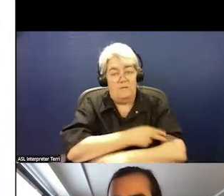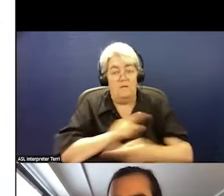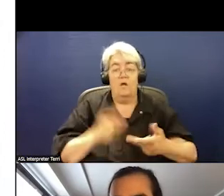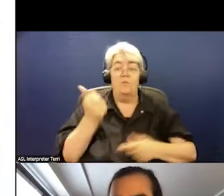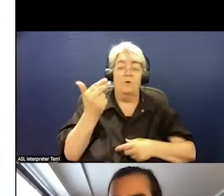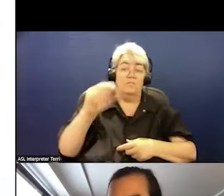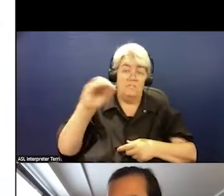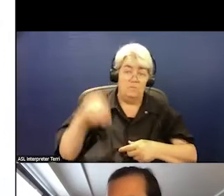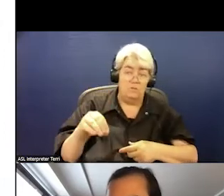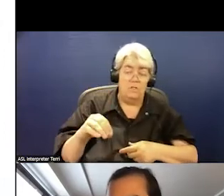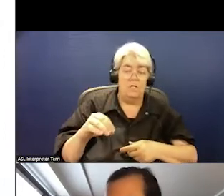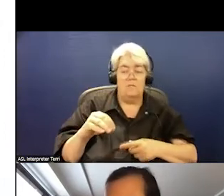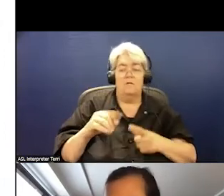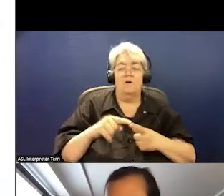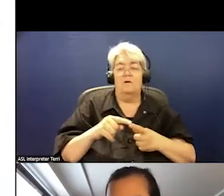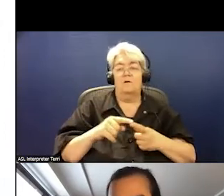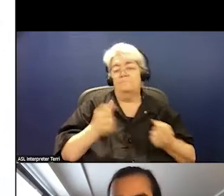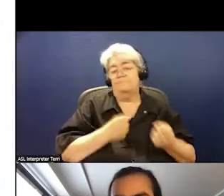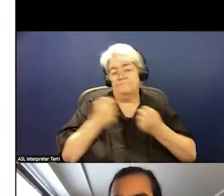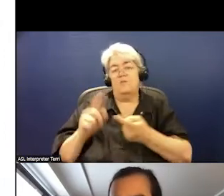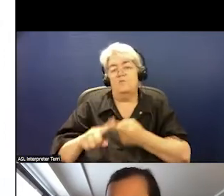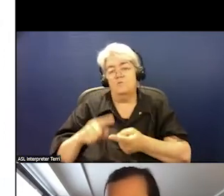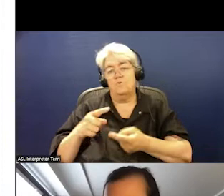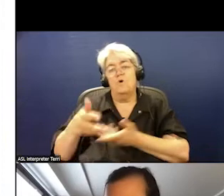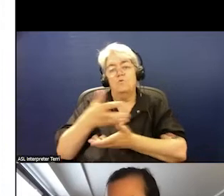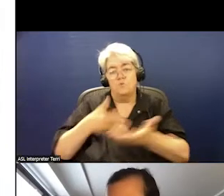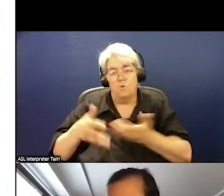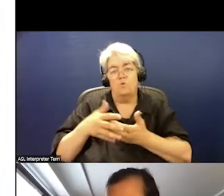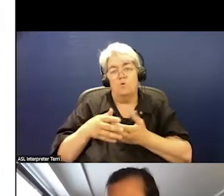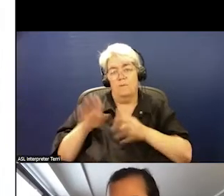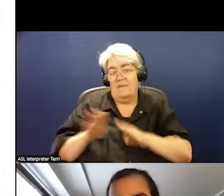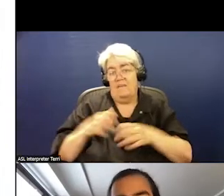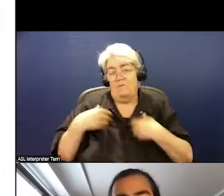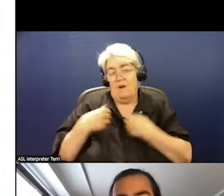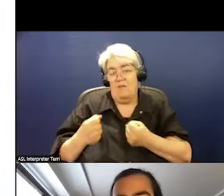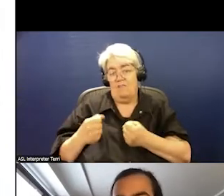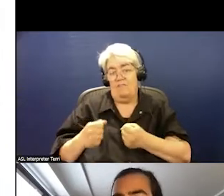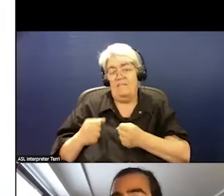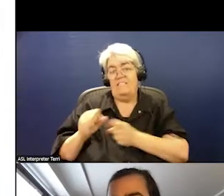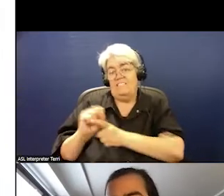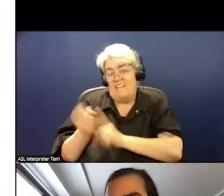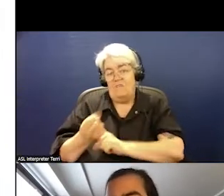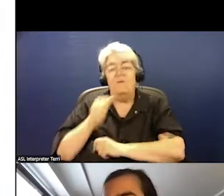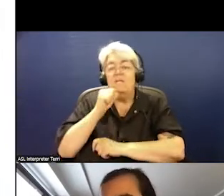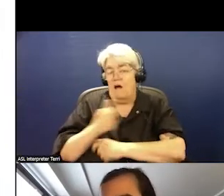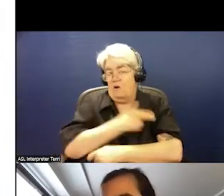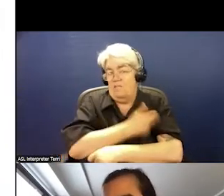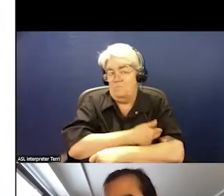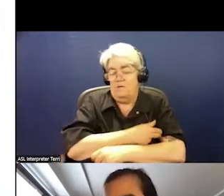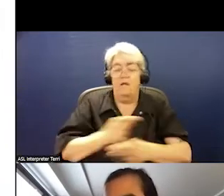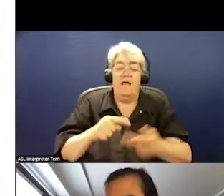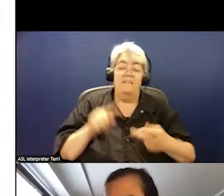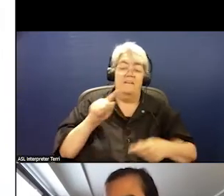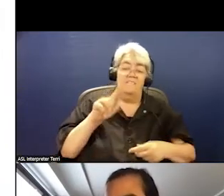to and transported to social or behavioral health settings, so non-hospital diversion. And then 5150s, so